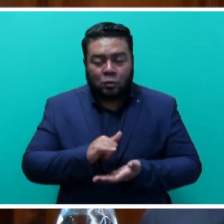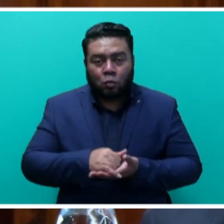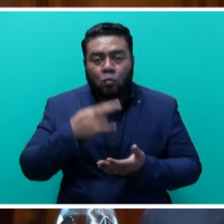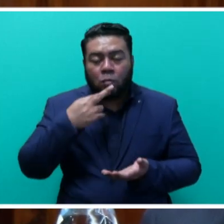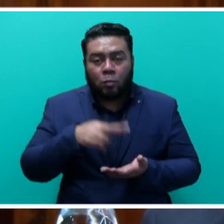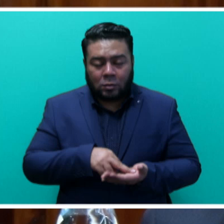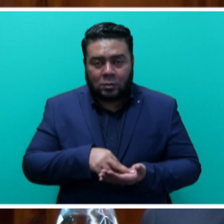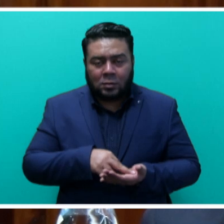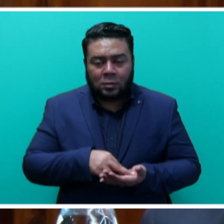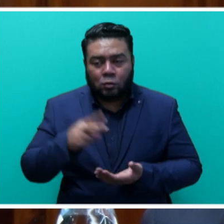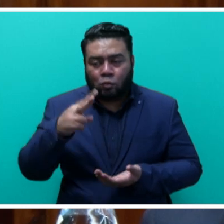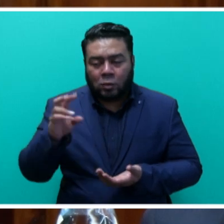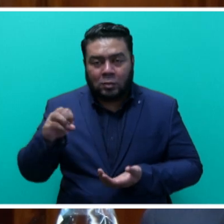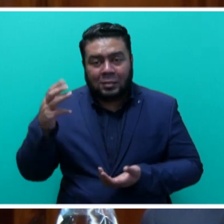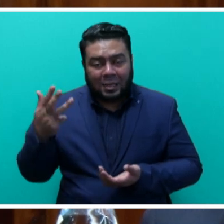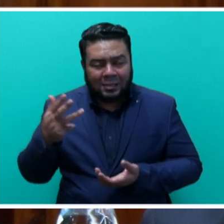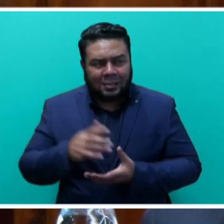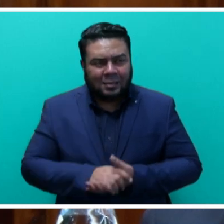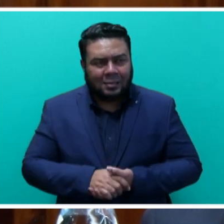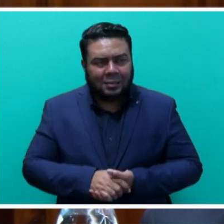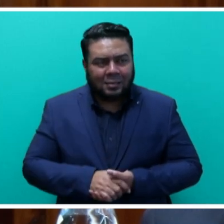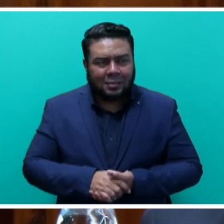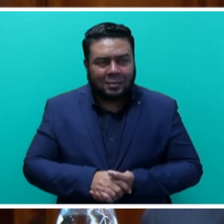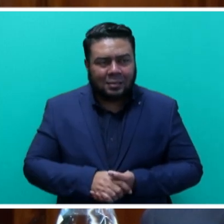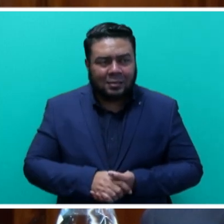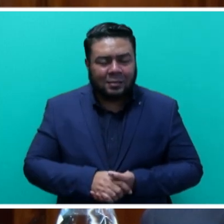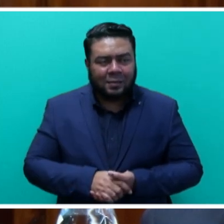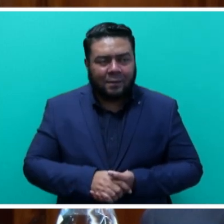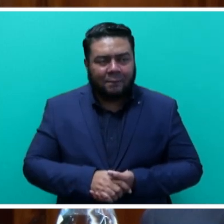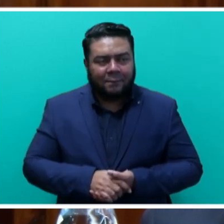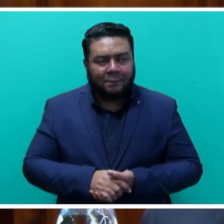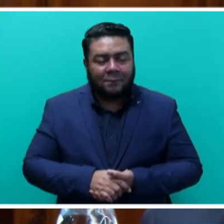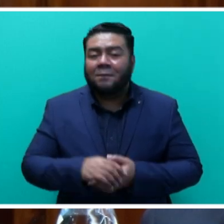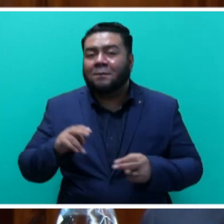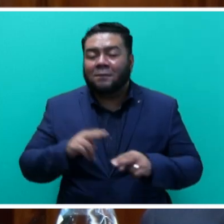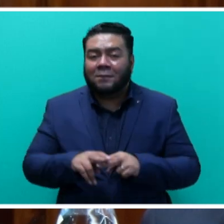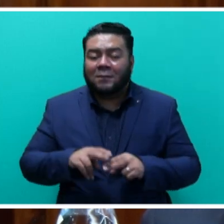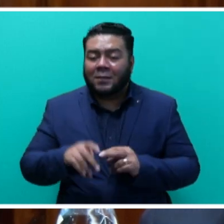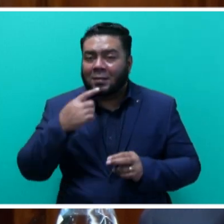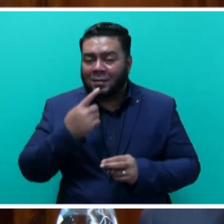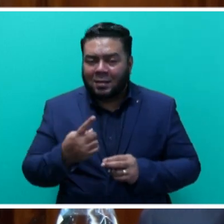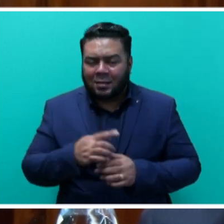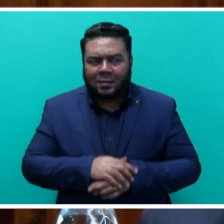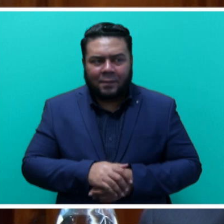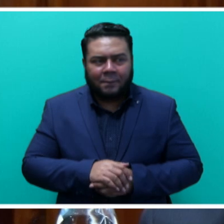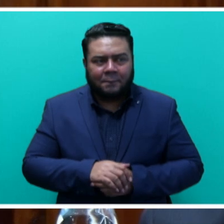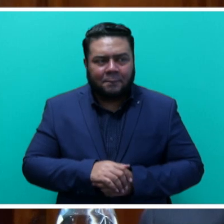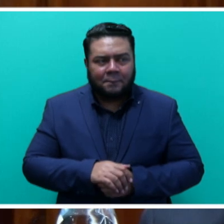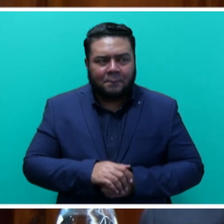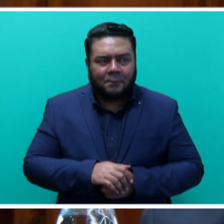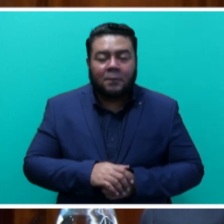Investigation Regulations 2009. The state of occurrence, Fiji in this case, is primarily responsible